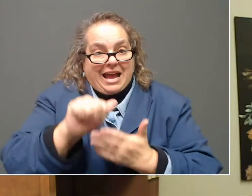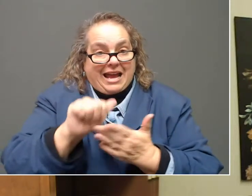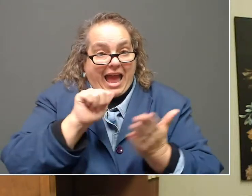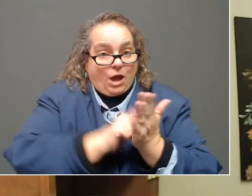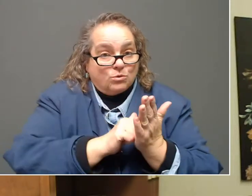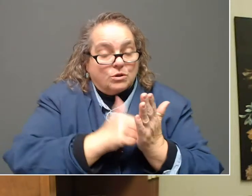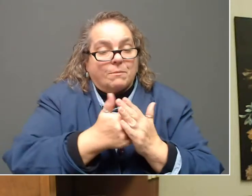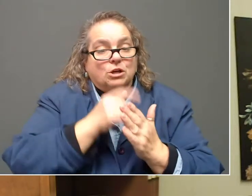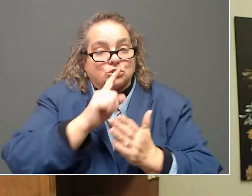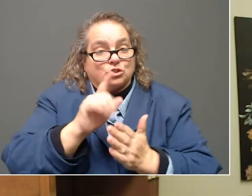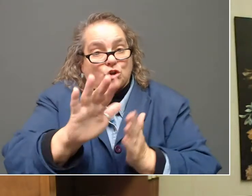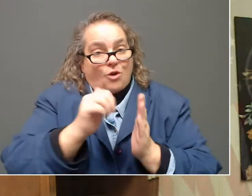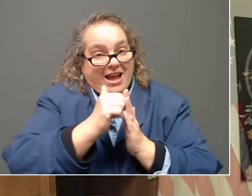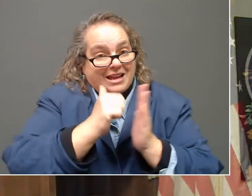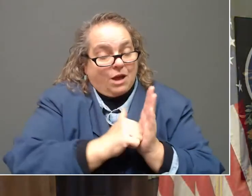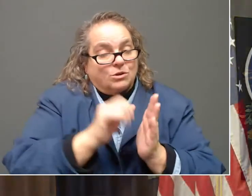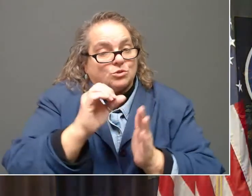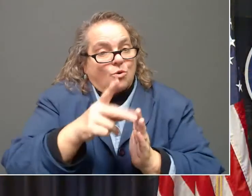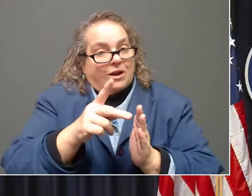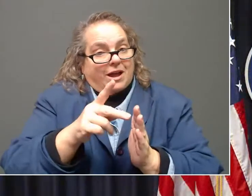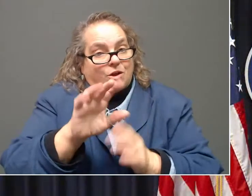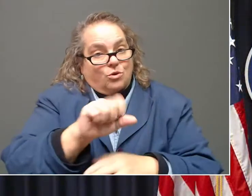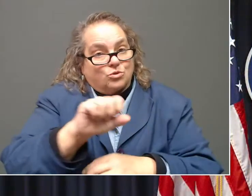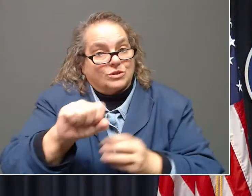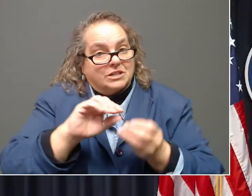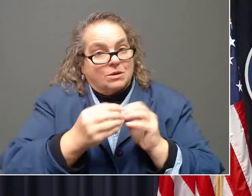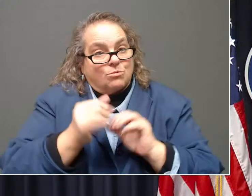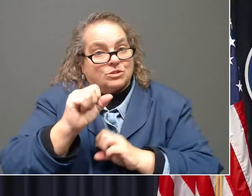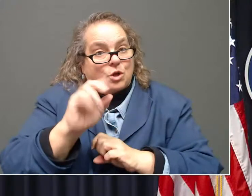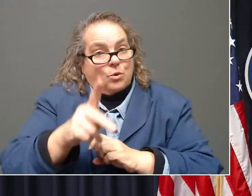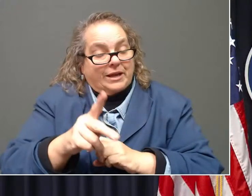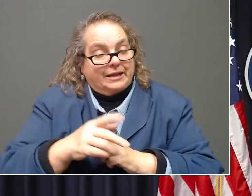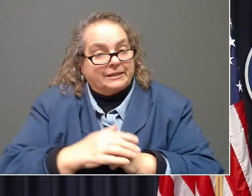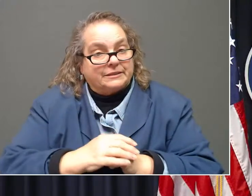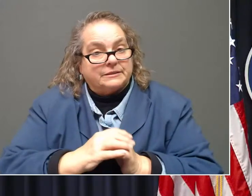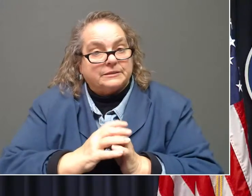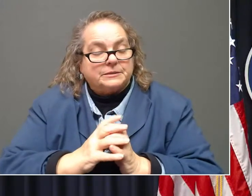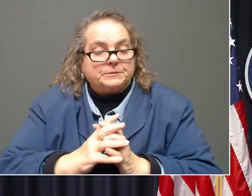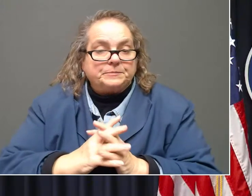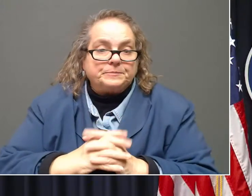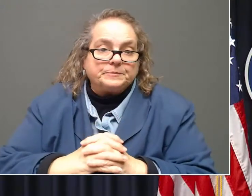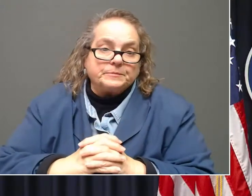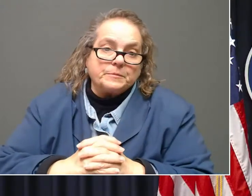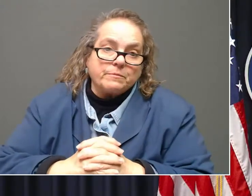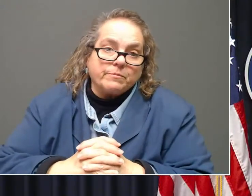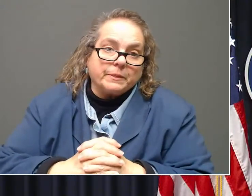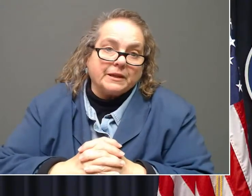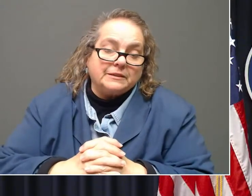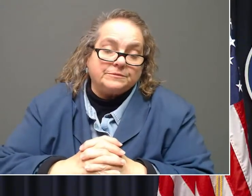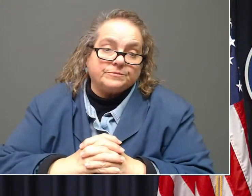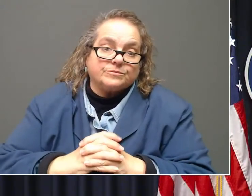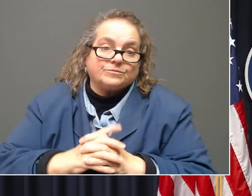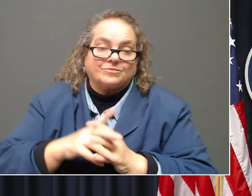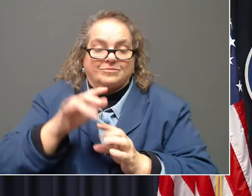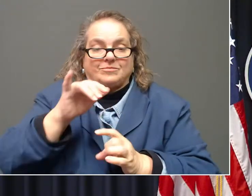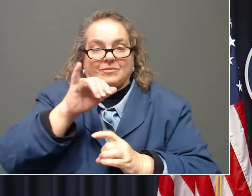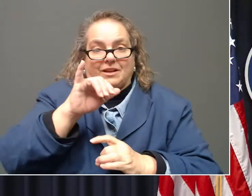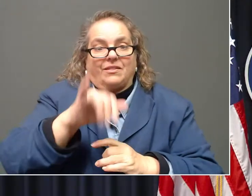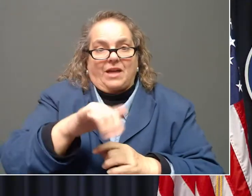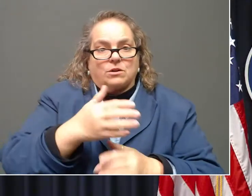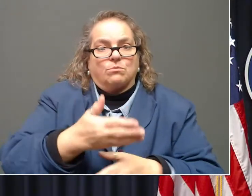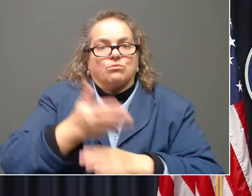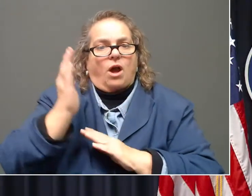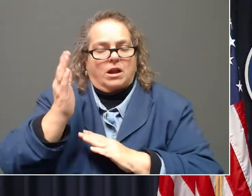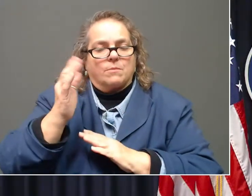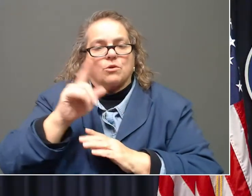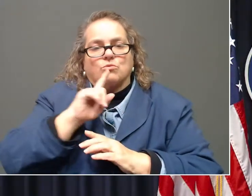report those fraudulent claims, but you might want to check with your credit bureau, just like any time that there might have been a